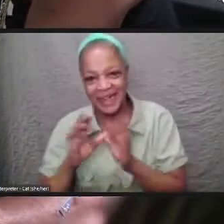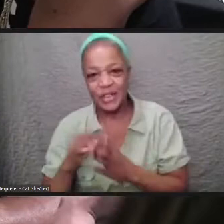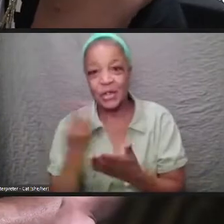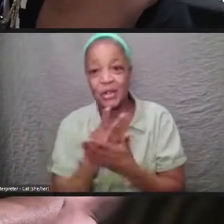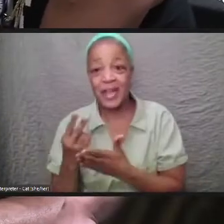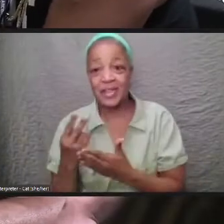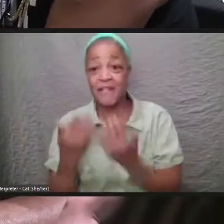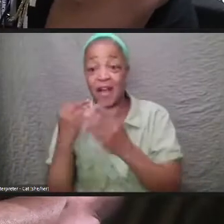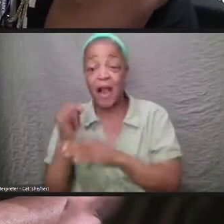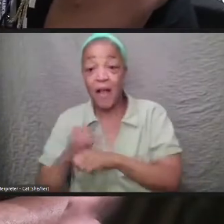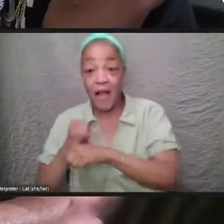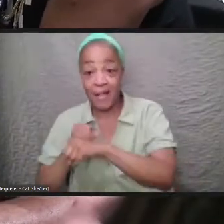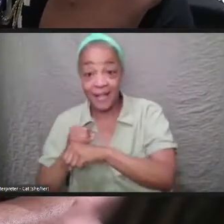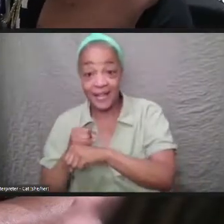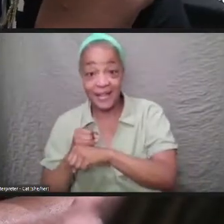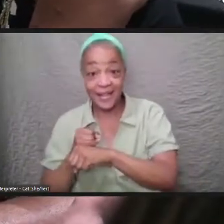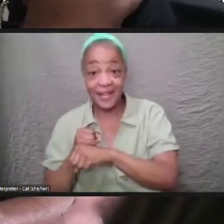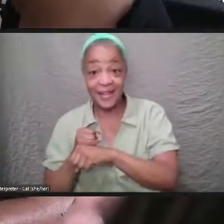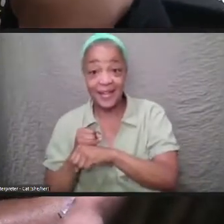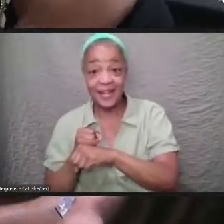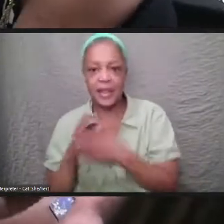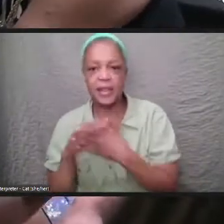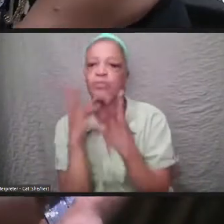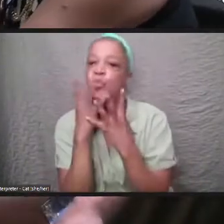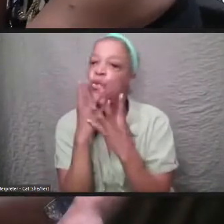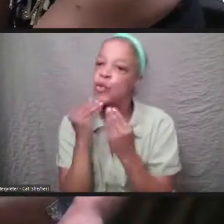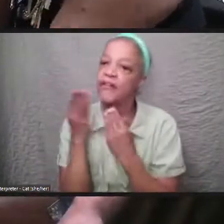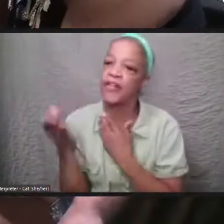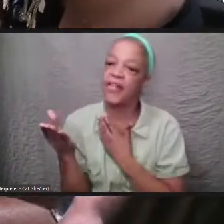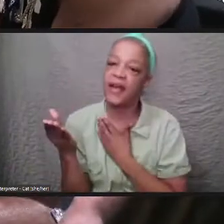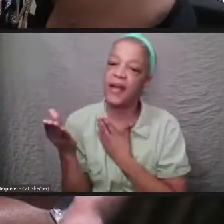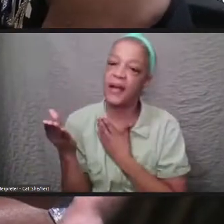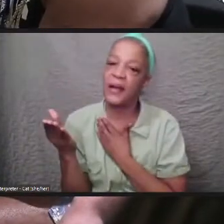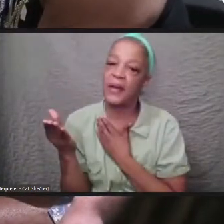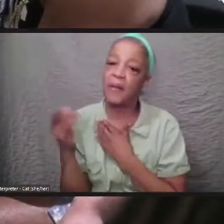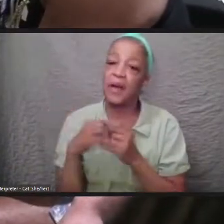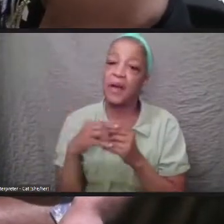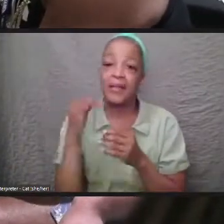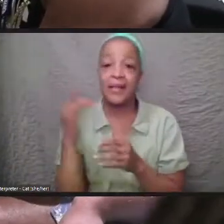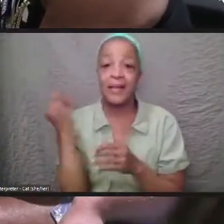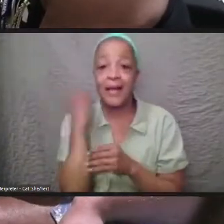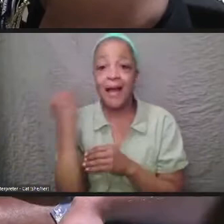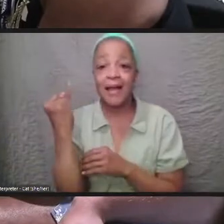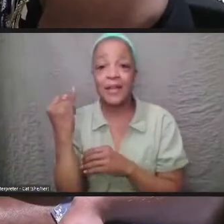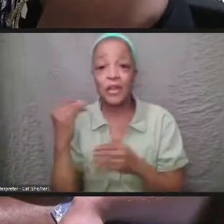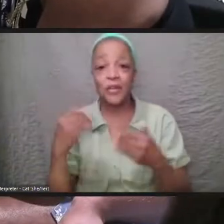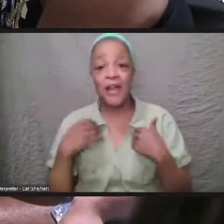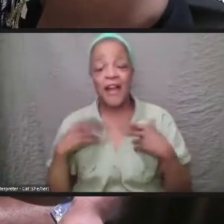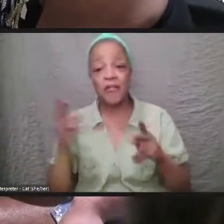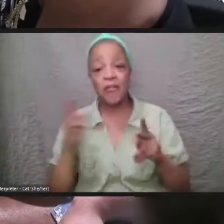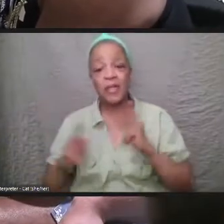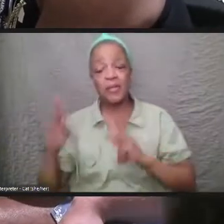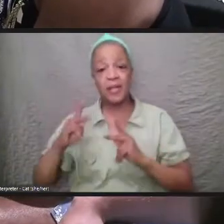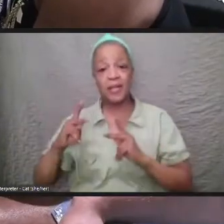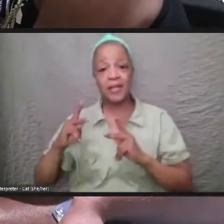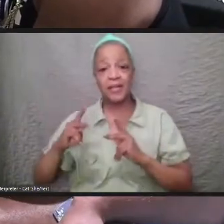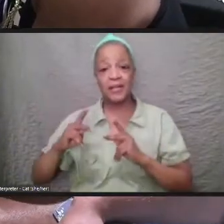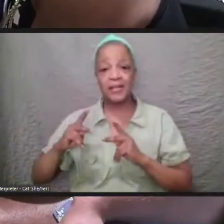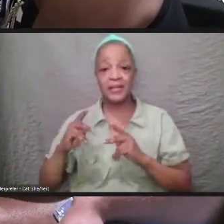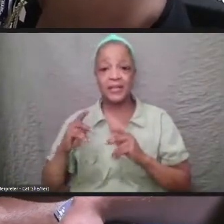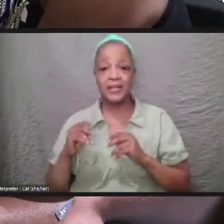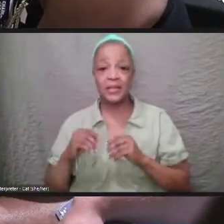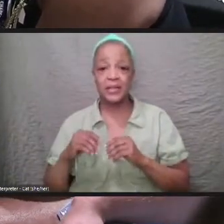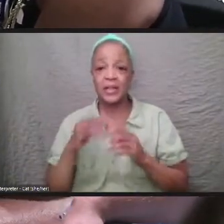Fire Island. It's beautiful, but the idea is that you have these folks who have discovered